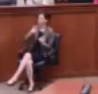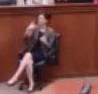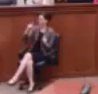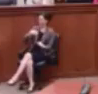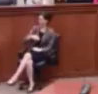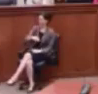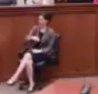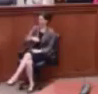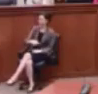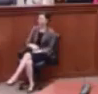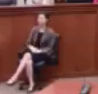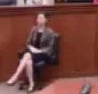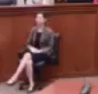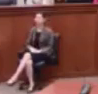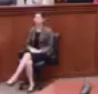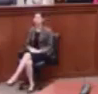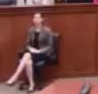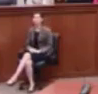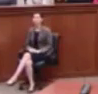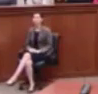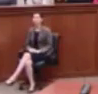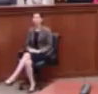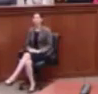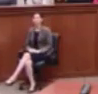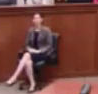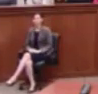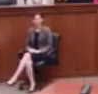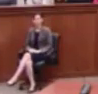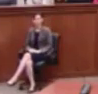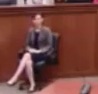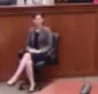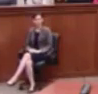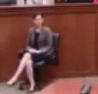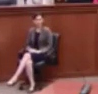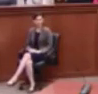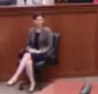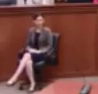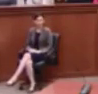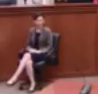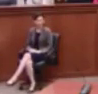we went on to build out this strategy.